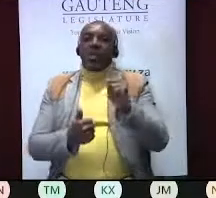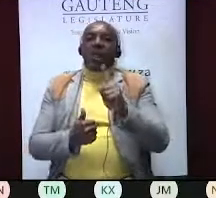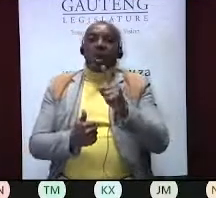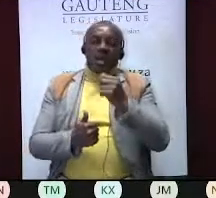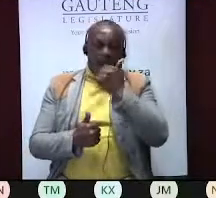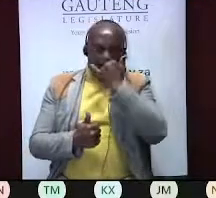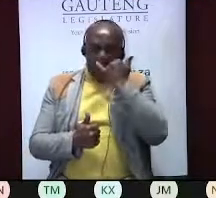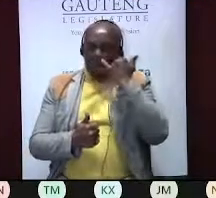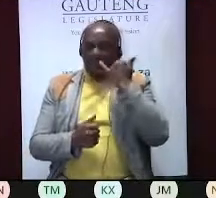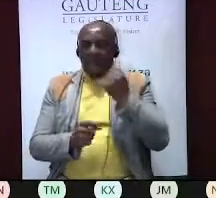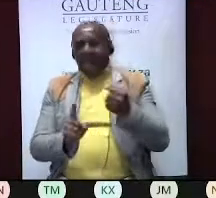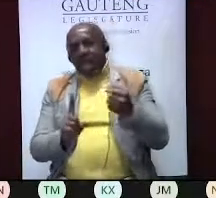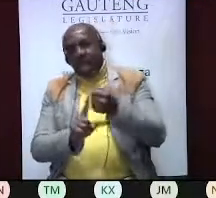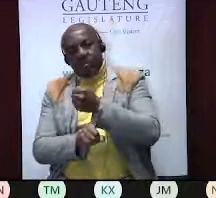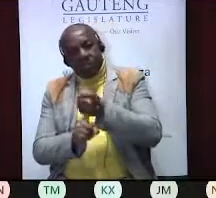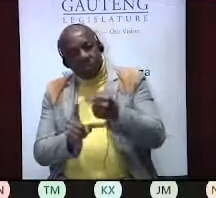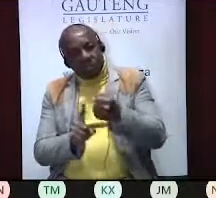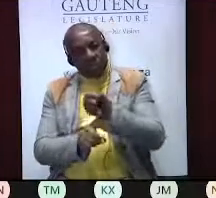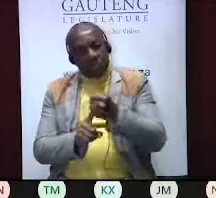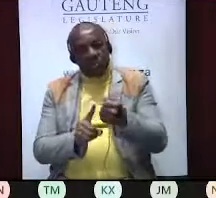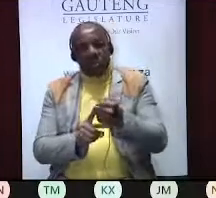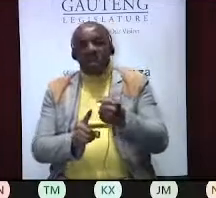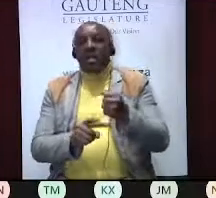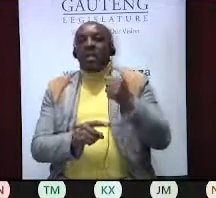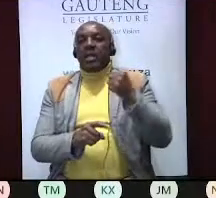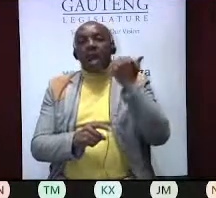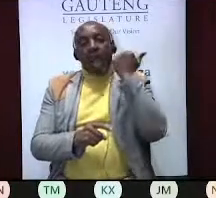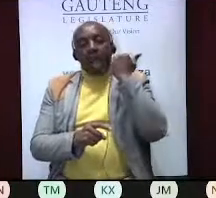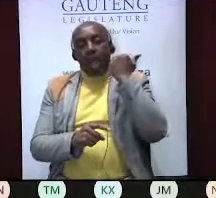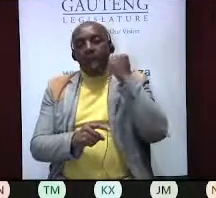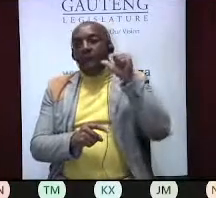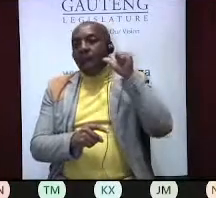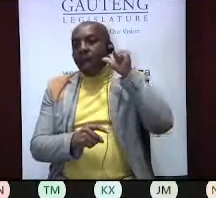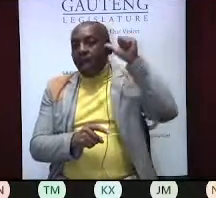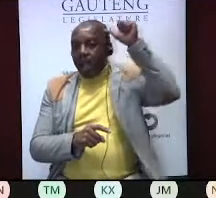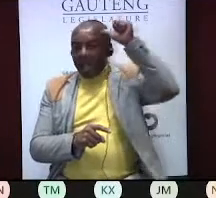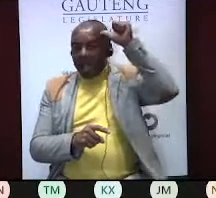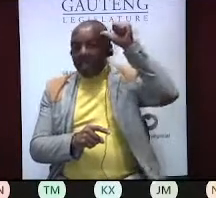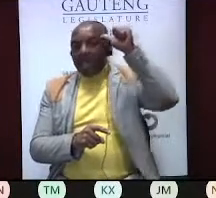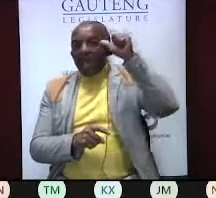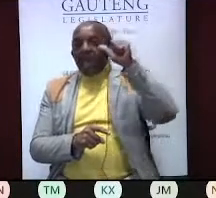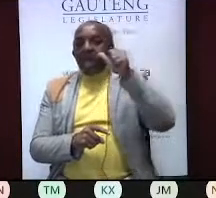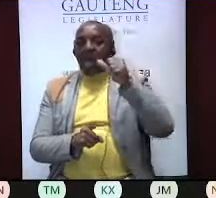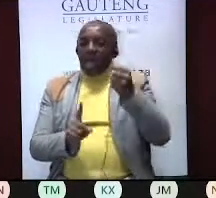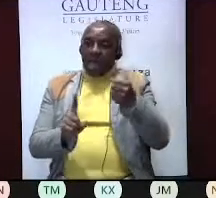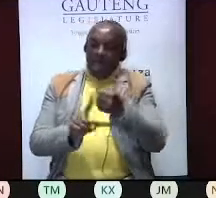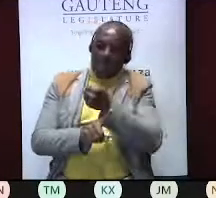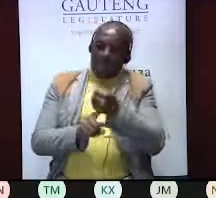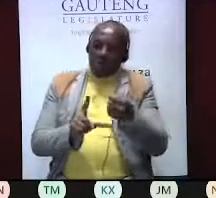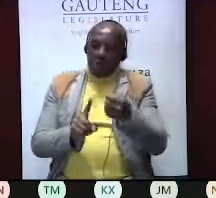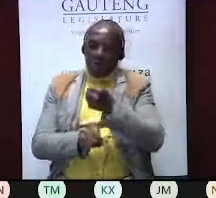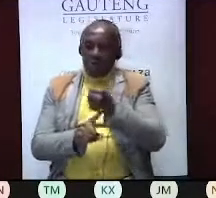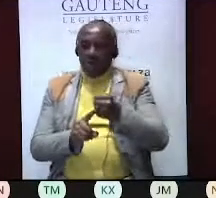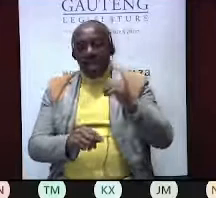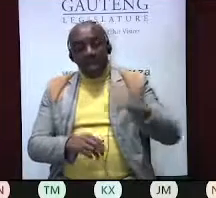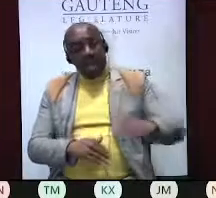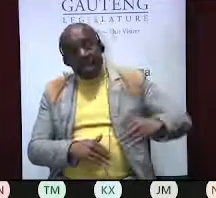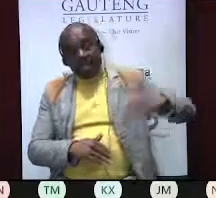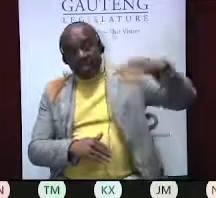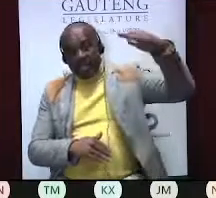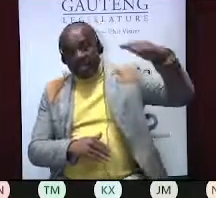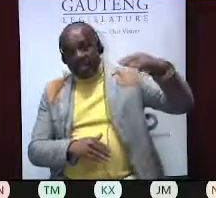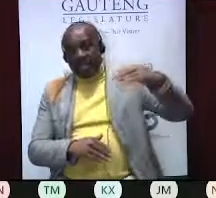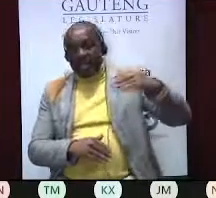abuse, also elder abuse. Our senior citizens are usually robbed of